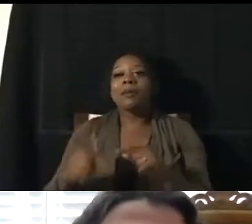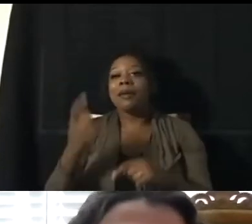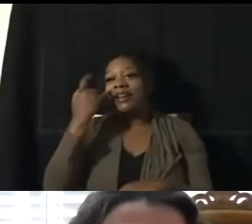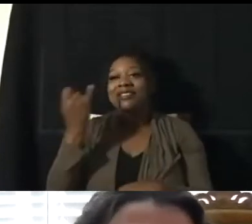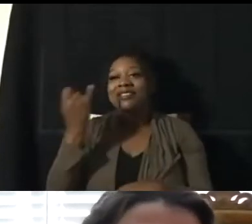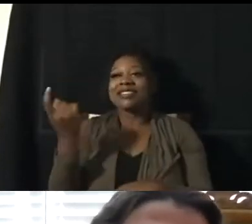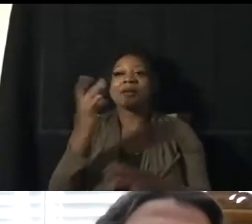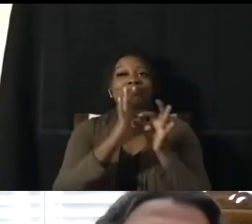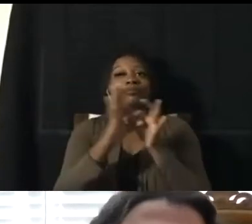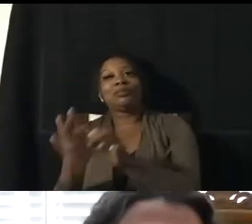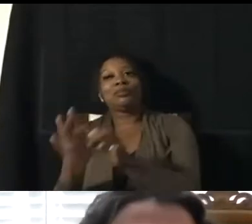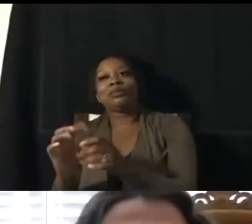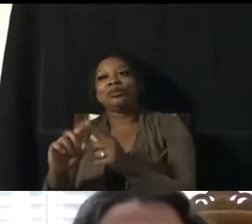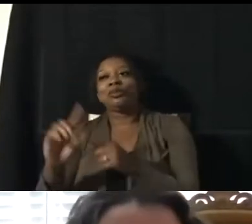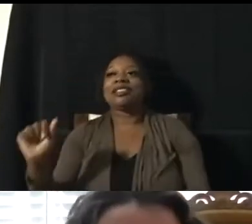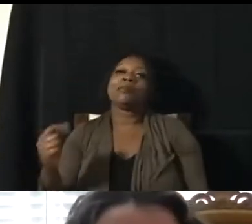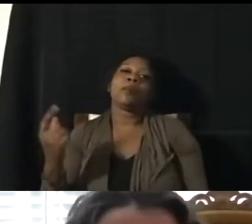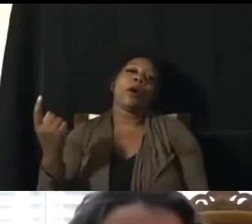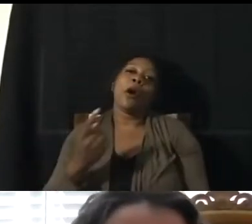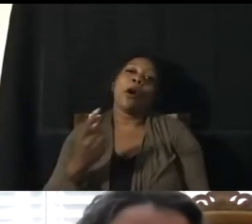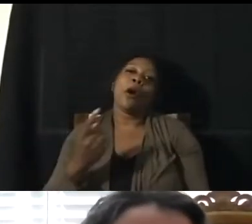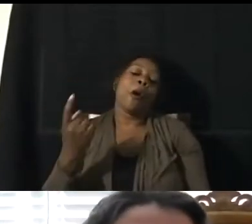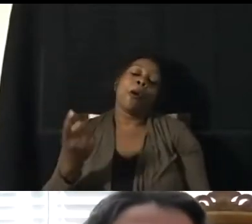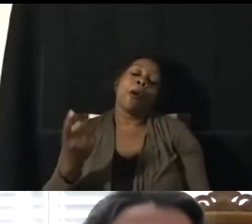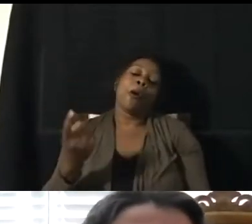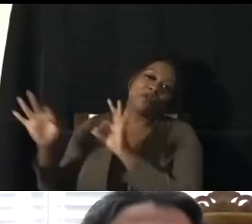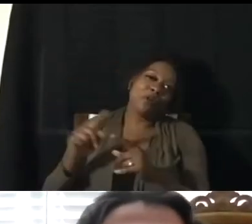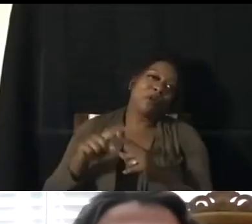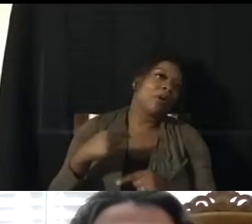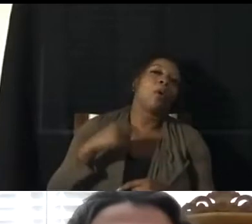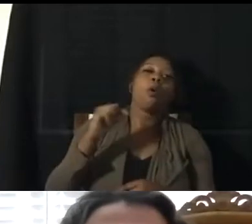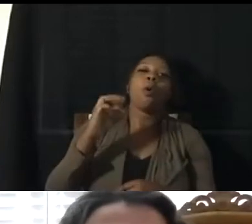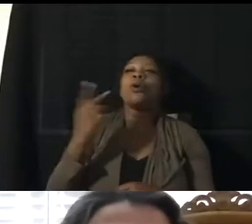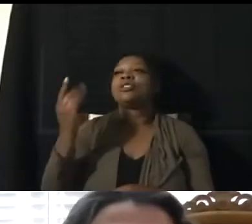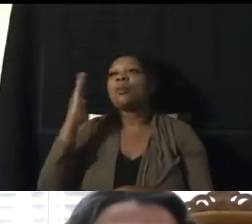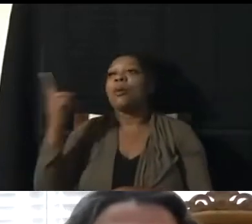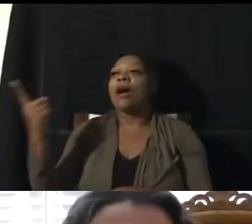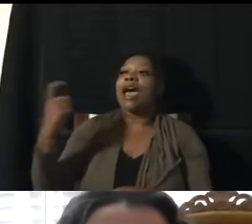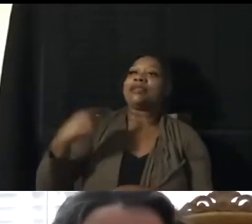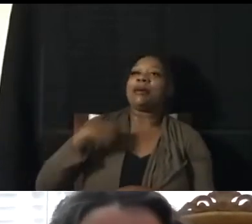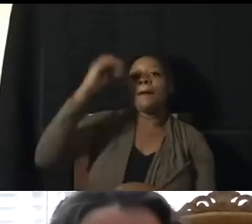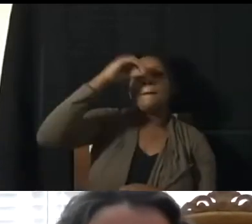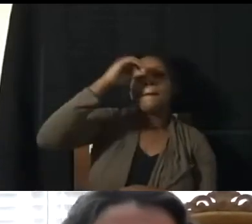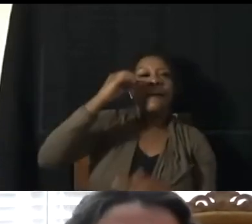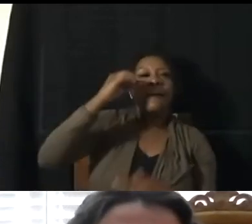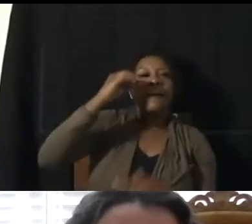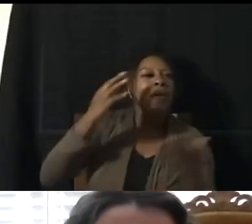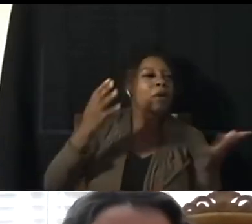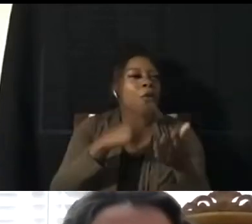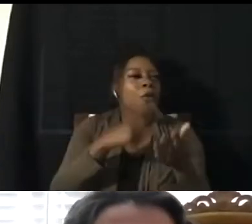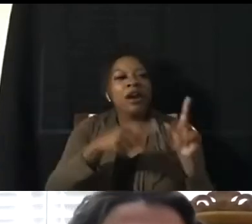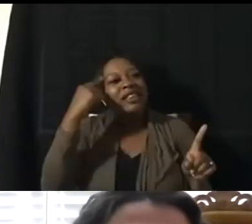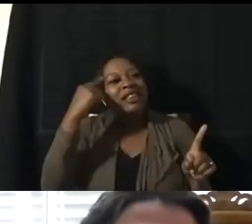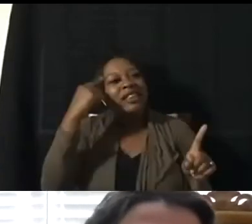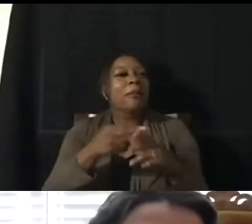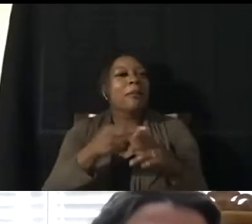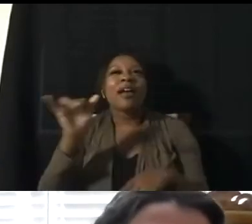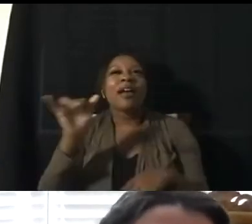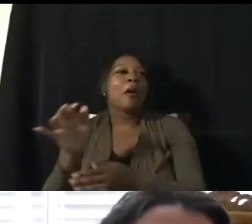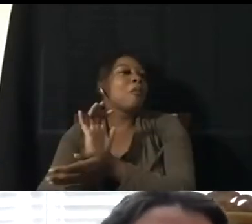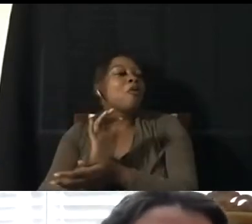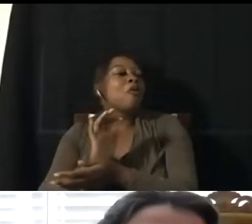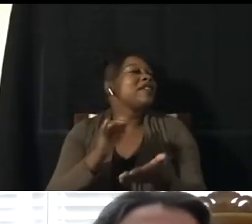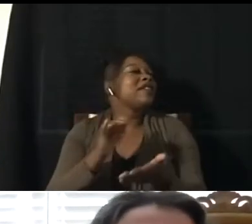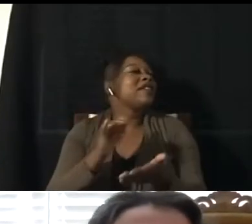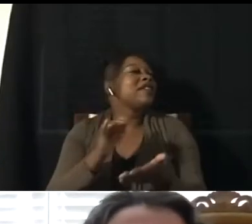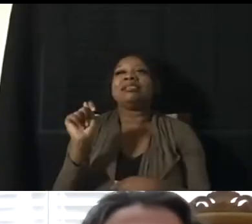it forwarded, or somebody will ask me my opinion about, what do you think of this movie or this TV show, or what do you think of